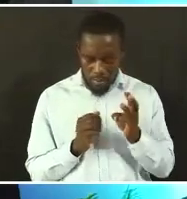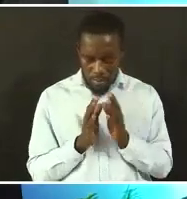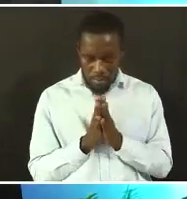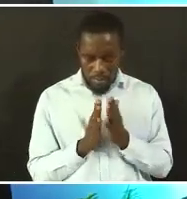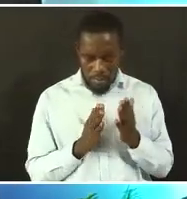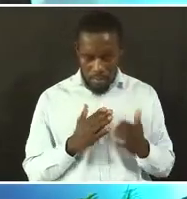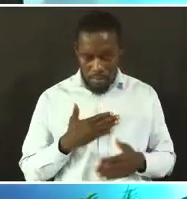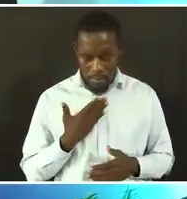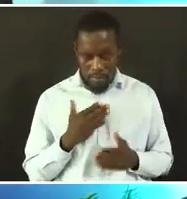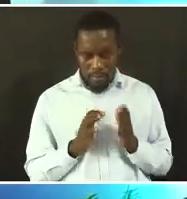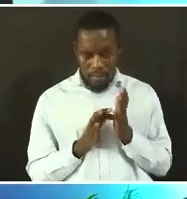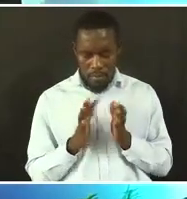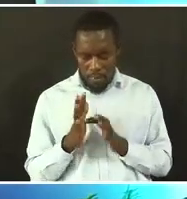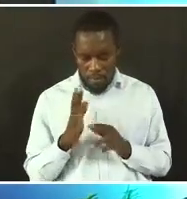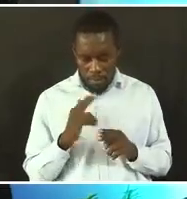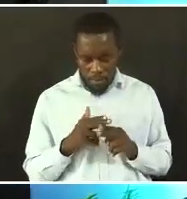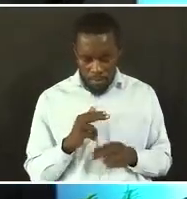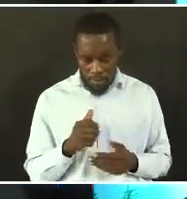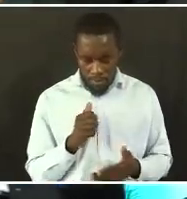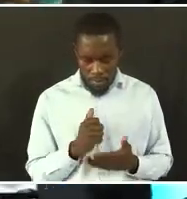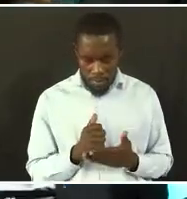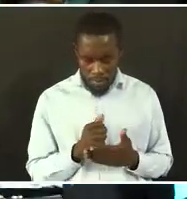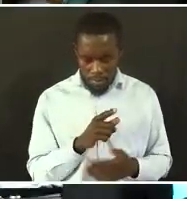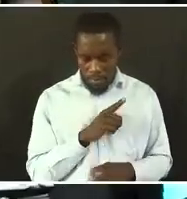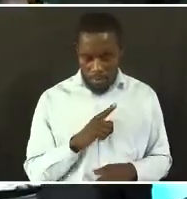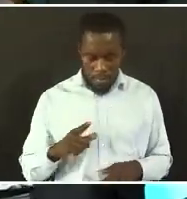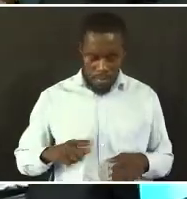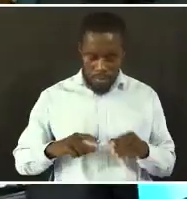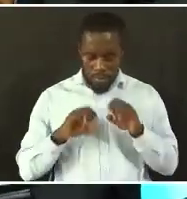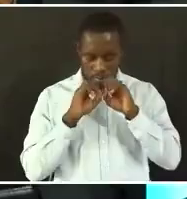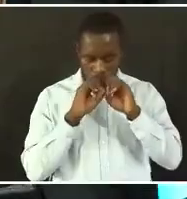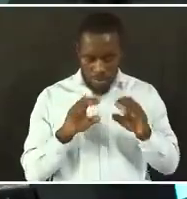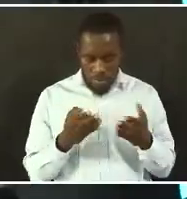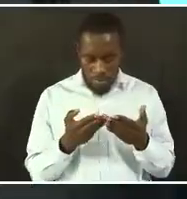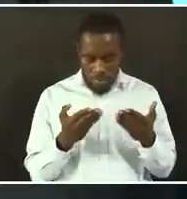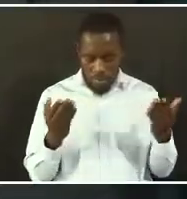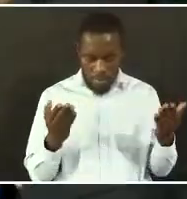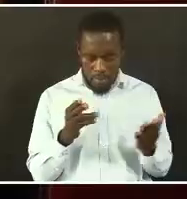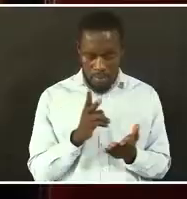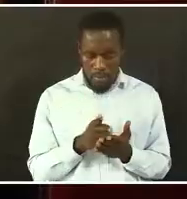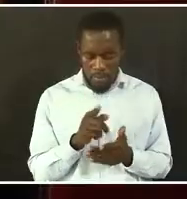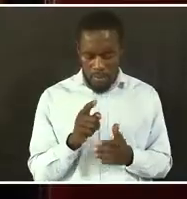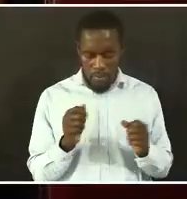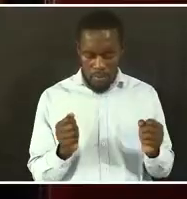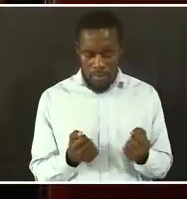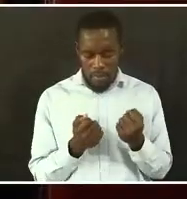in Jesus' name. Amen and amen. The Lord bless you all, and the Lord keep you all safe.